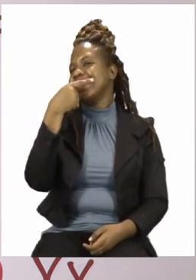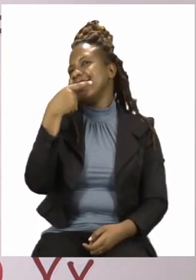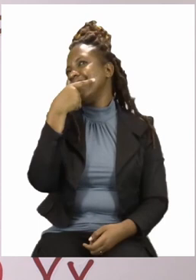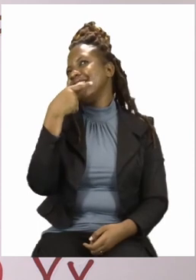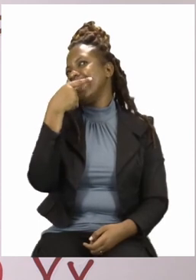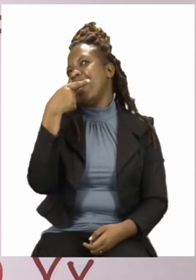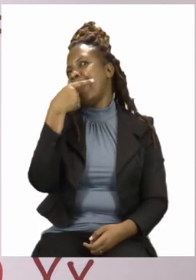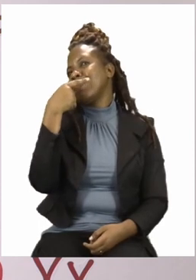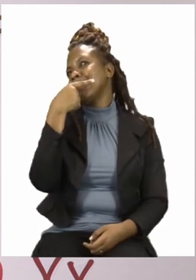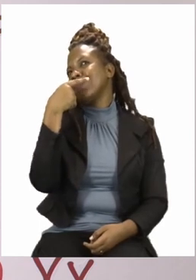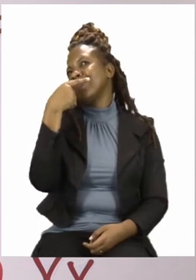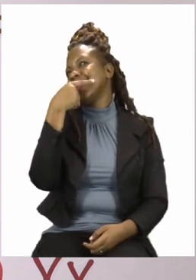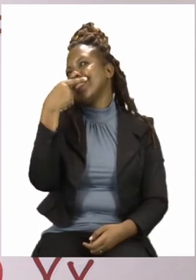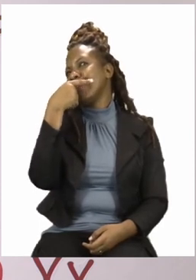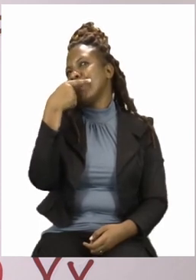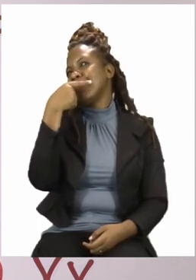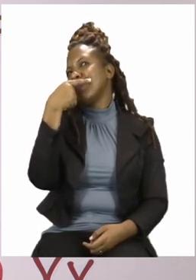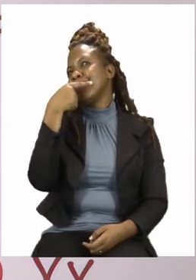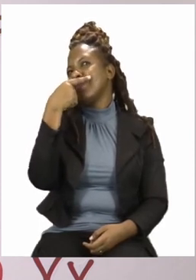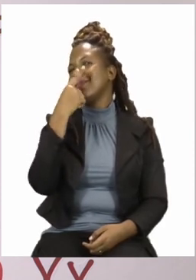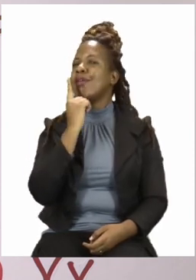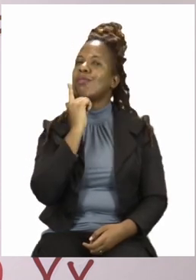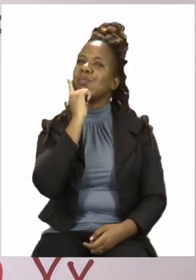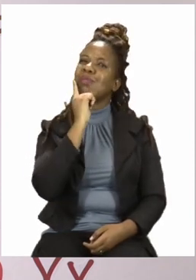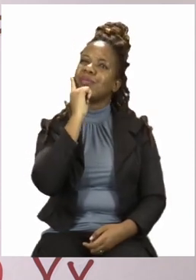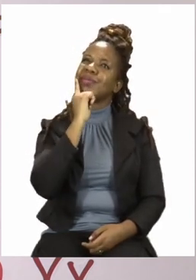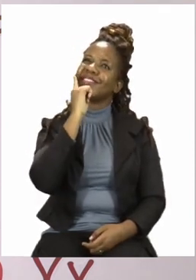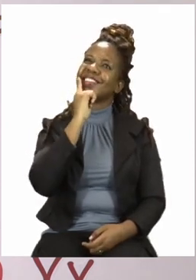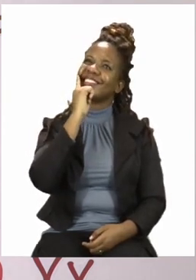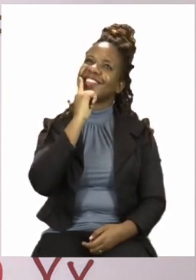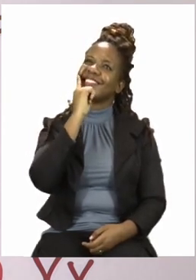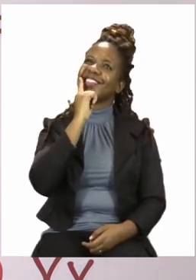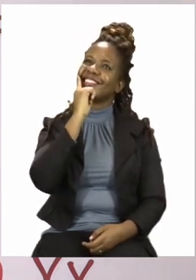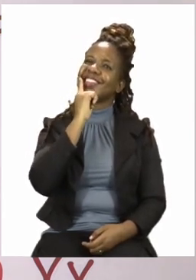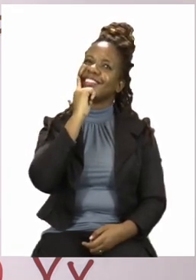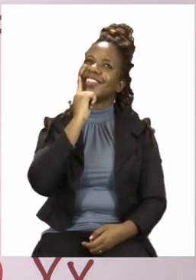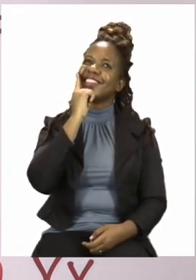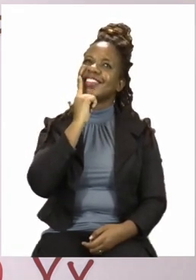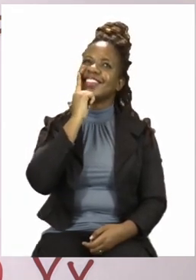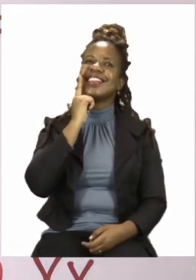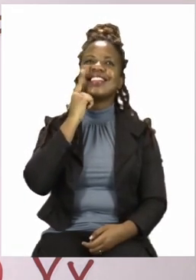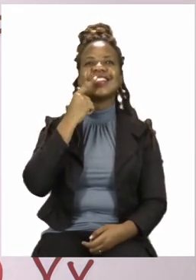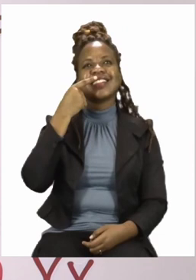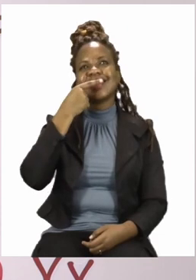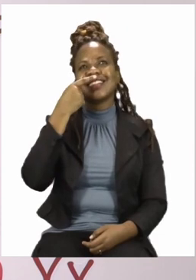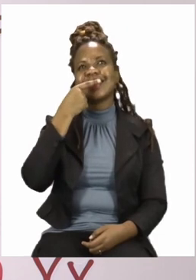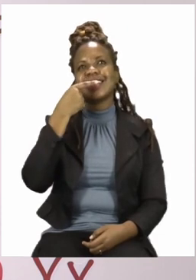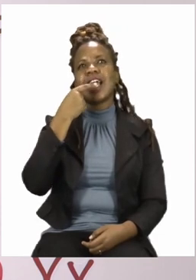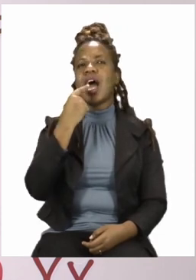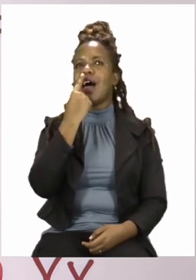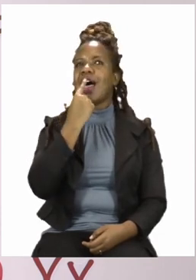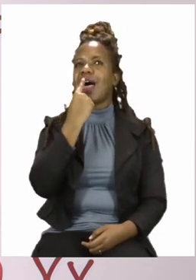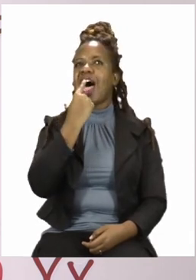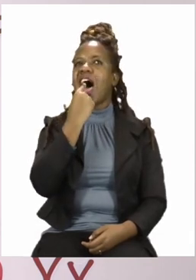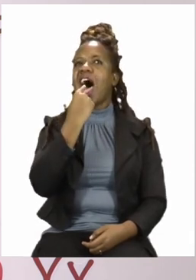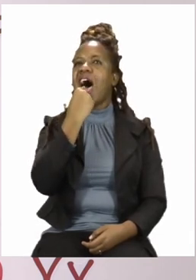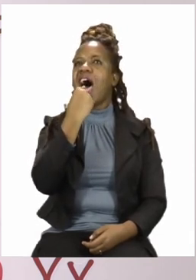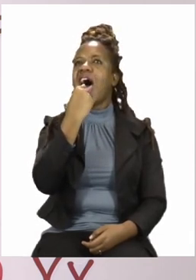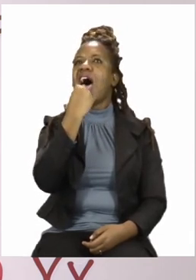sides. Well done. The other side. Good job. Inside.